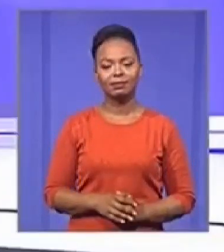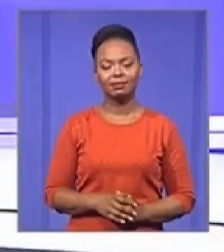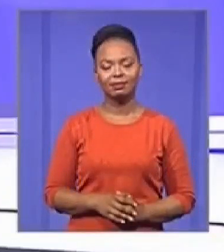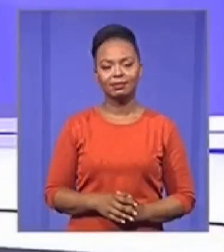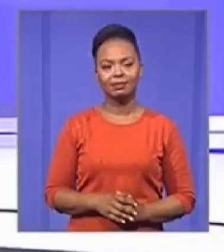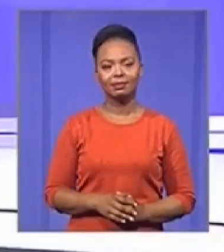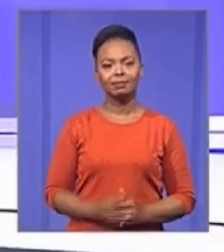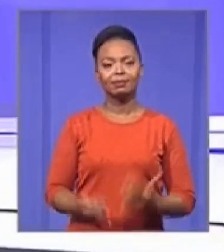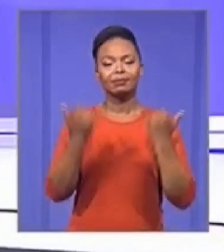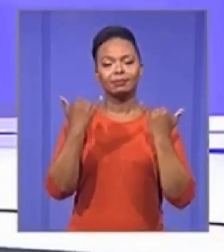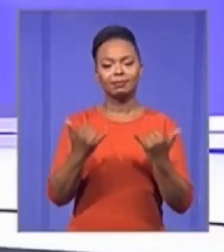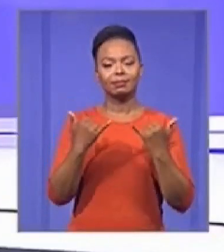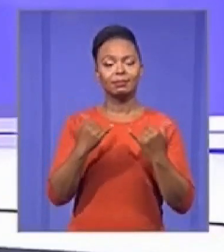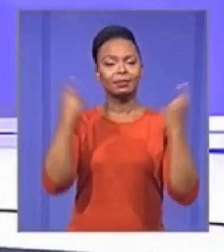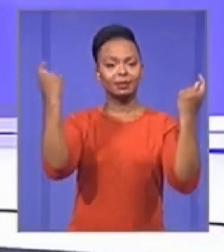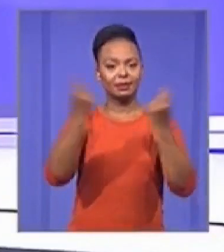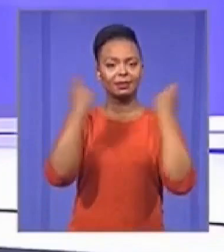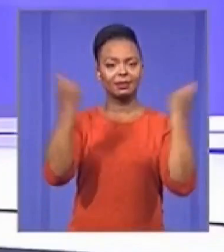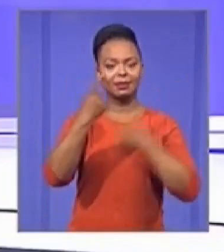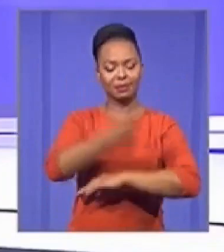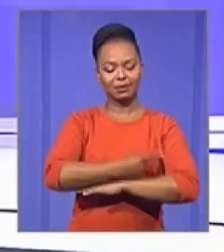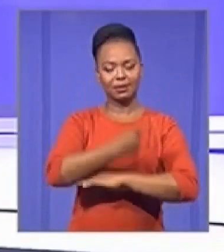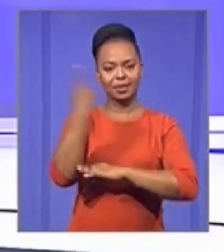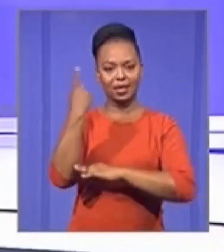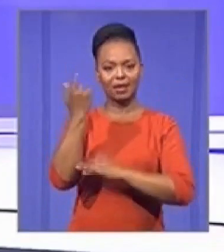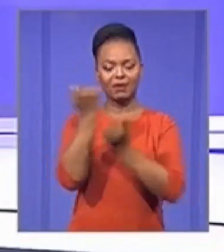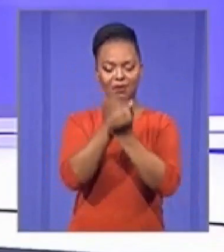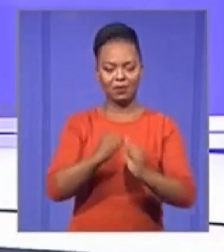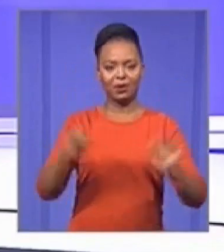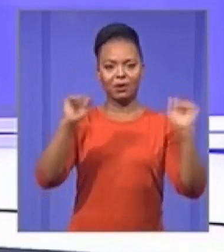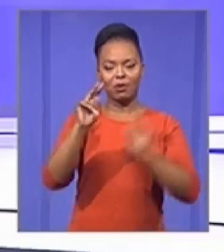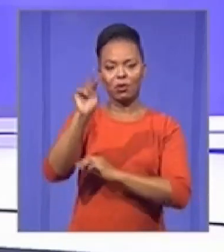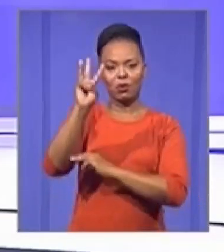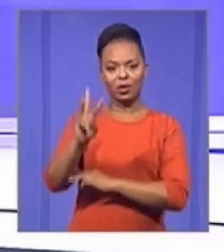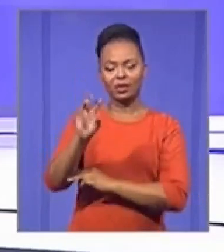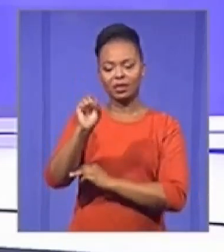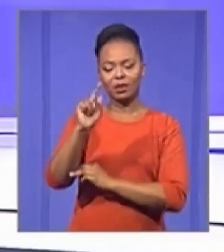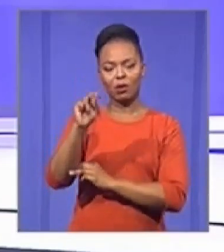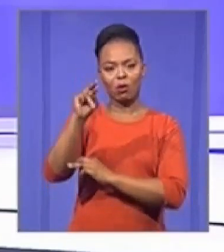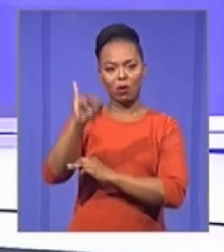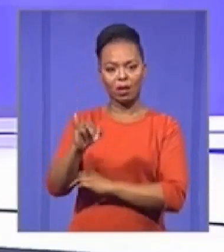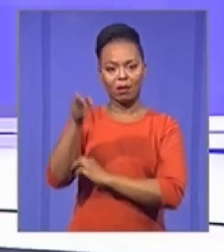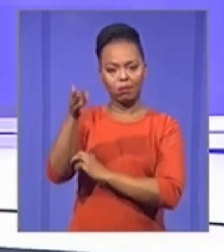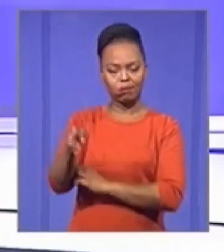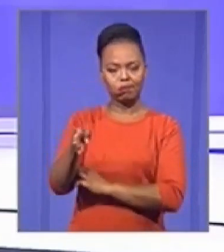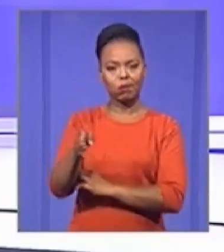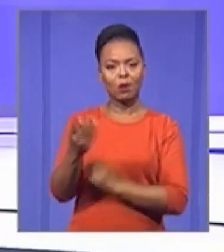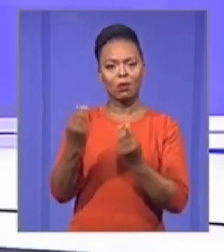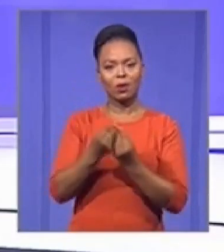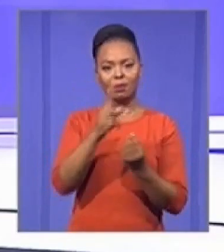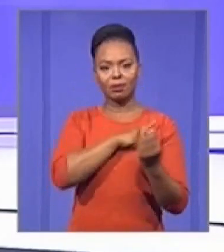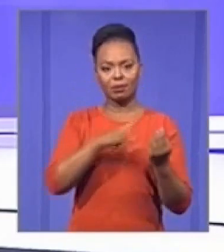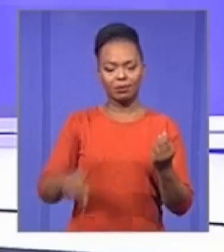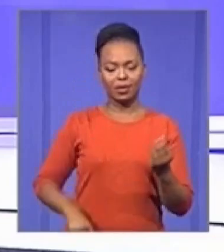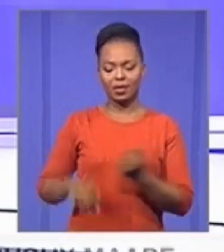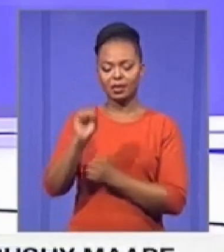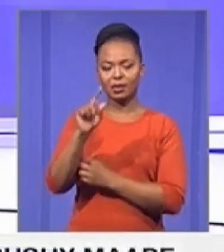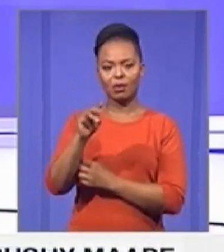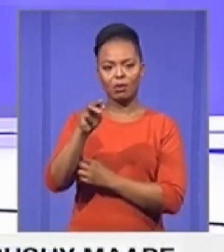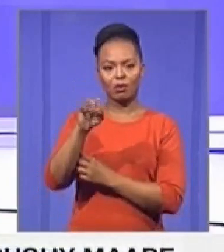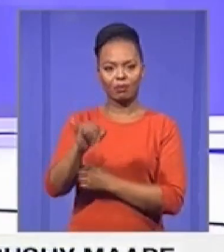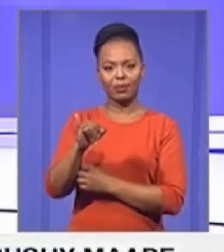Jalo ga mekete ya letsatsi lena e tshwaretswe province ya North West moqolotsi wa rona wa ditaba Selwane Gagago o buisana le tona go le Pushi Mape ka diphephetso